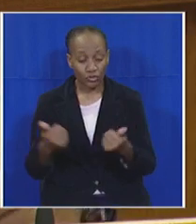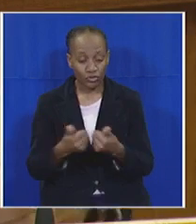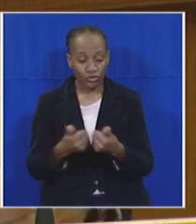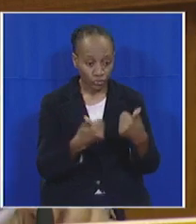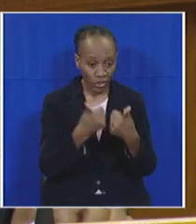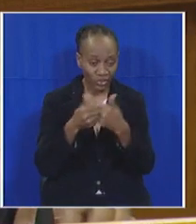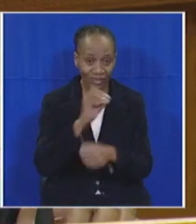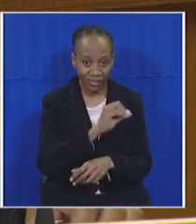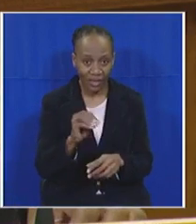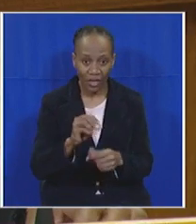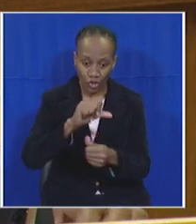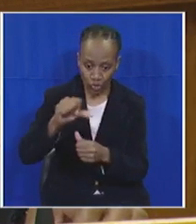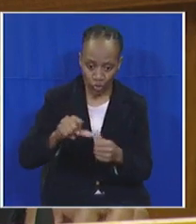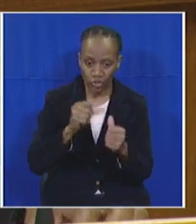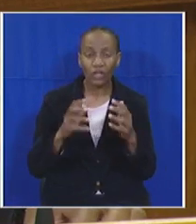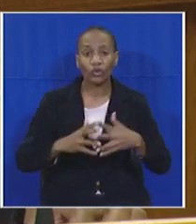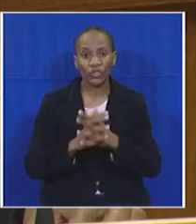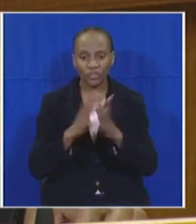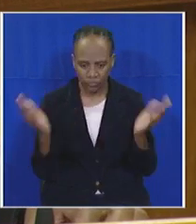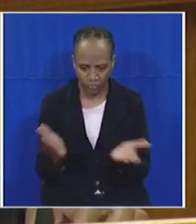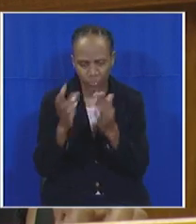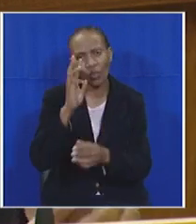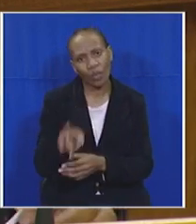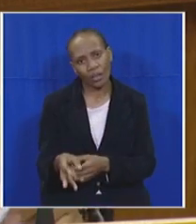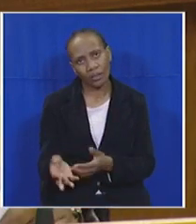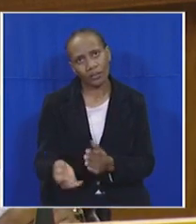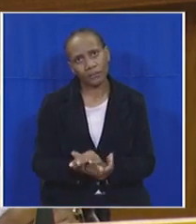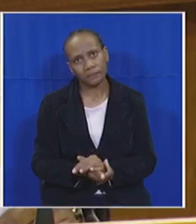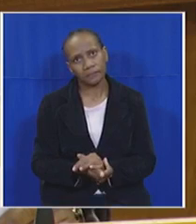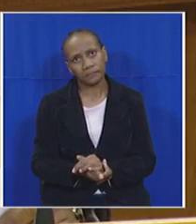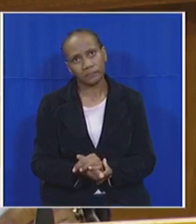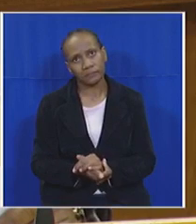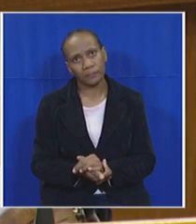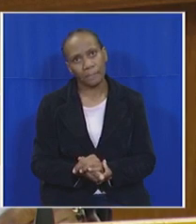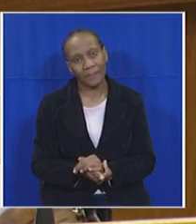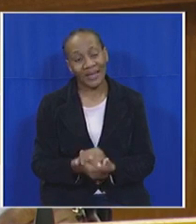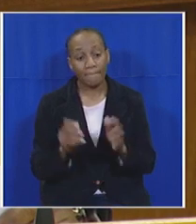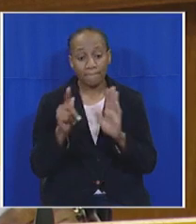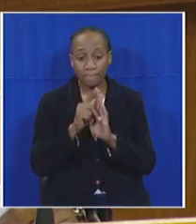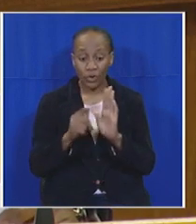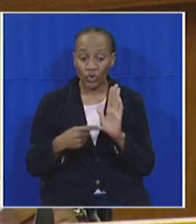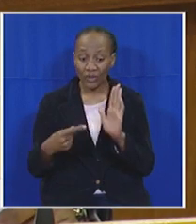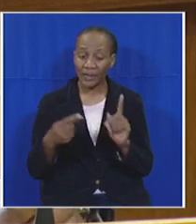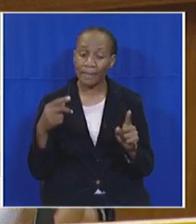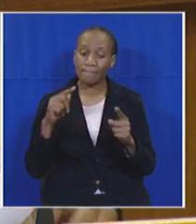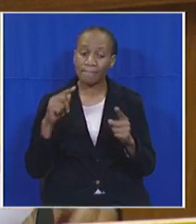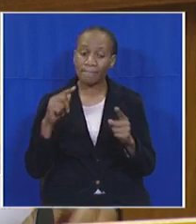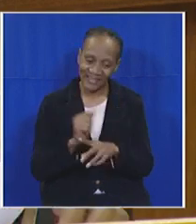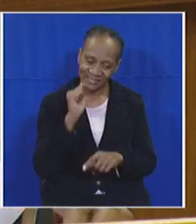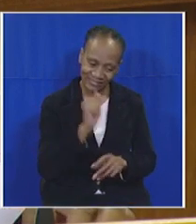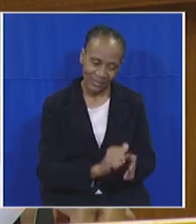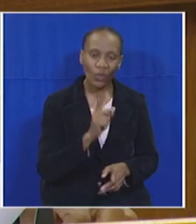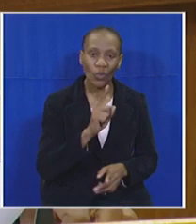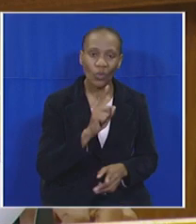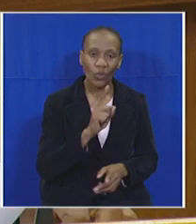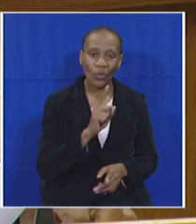integration and social cohesion and nation building in our communities. One of the pre-programs is to restore the dignity of traditional leaders and speed